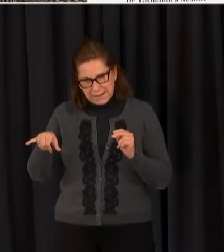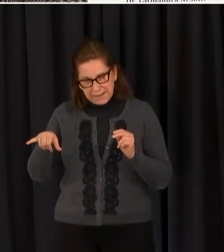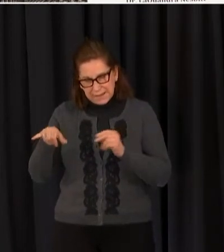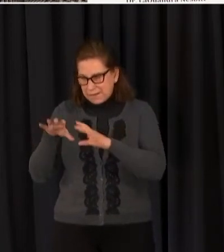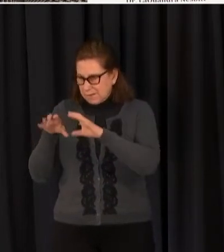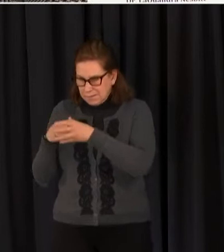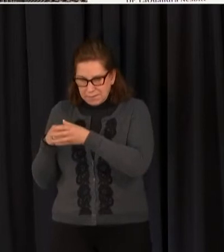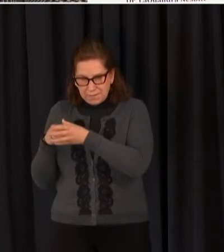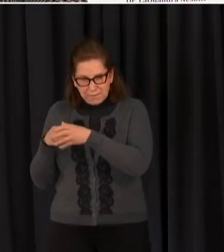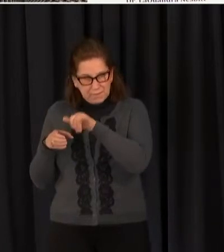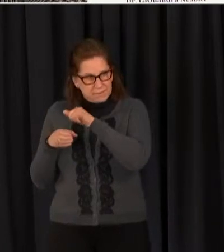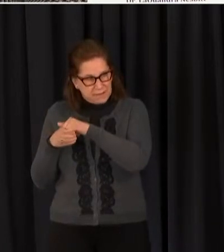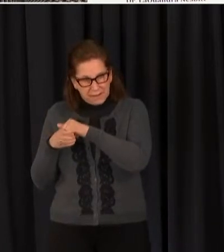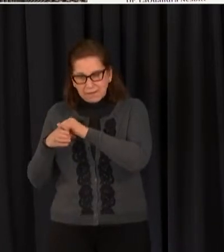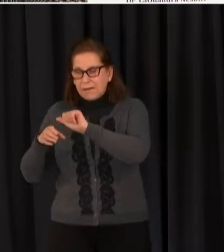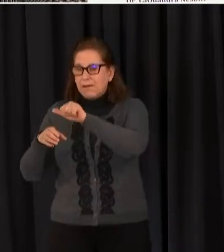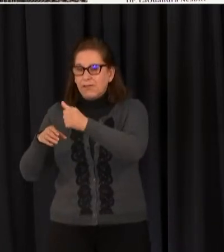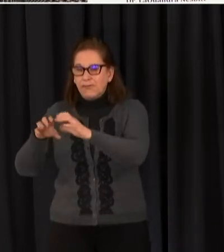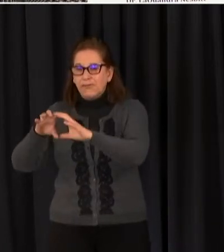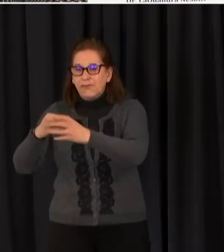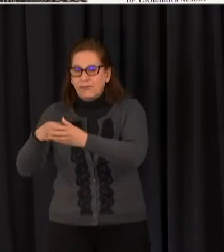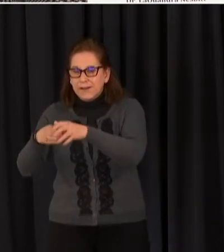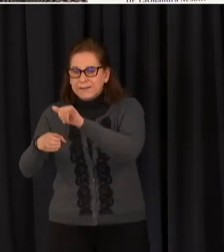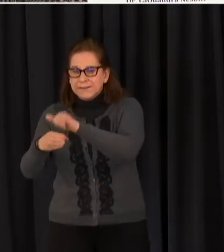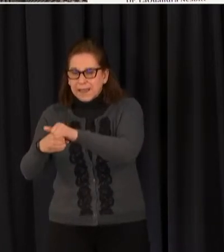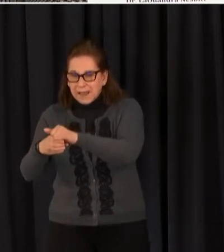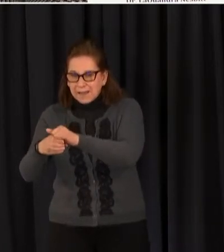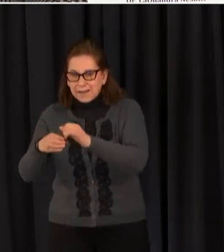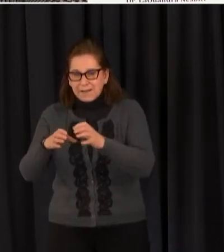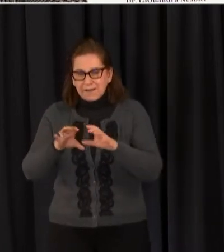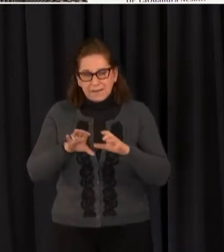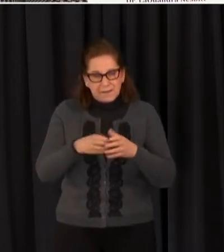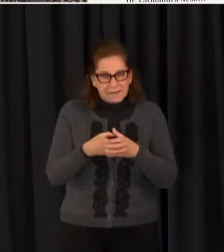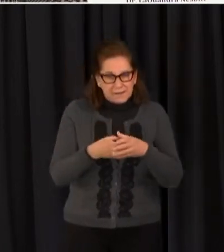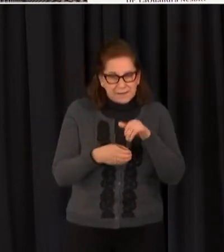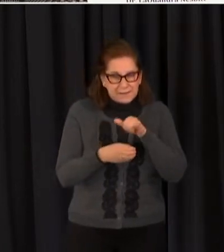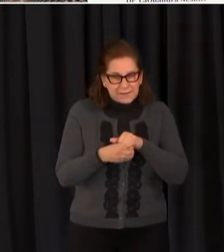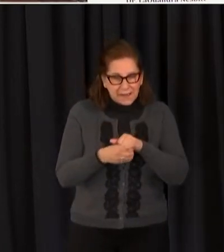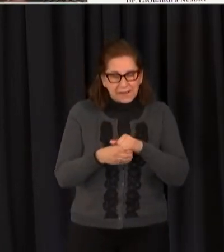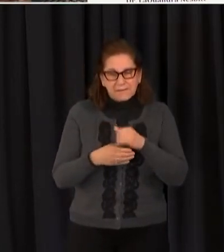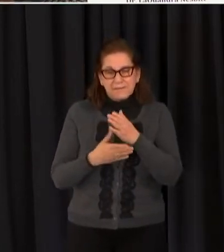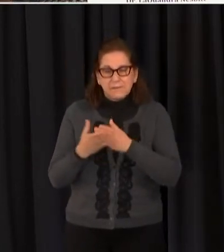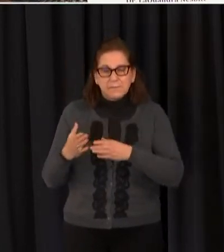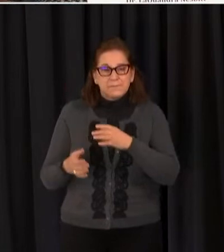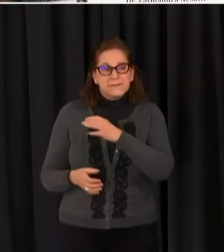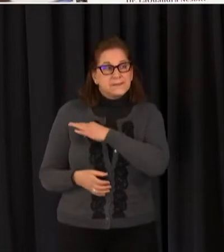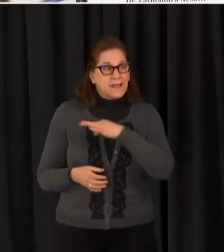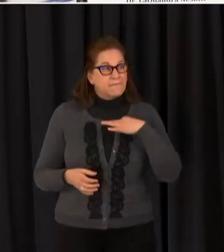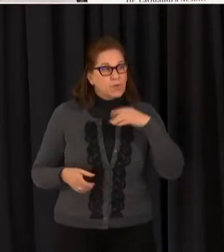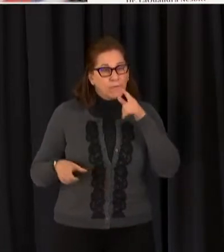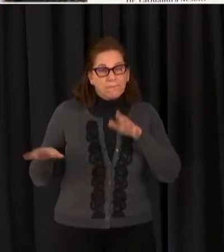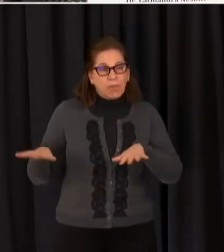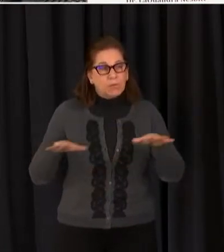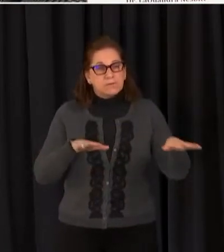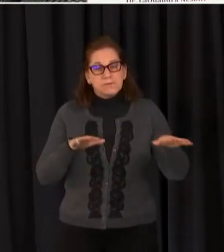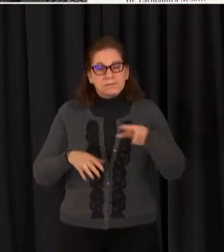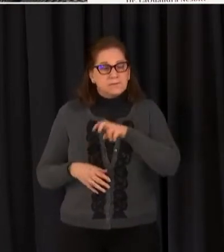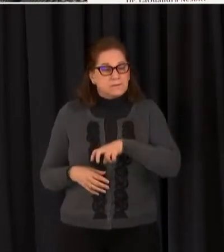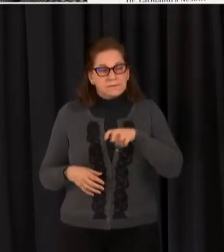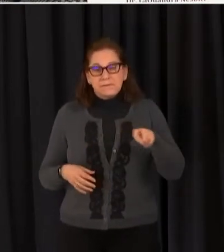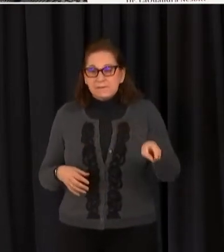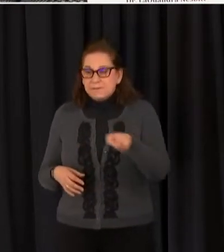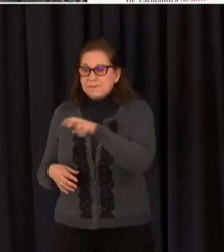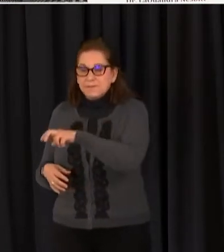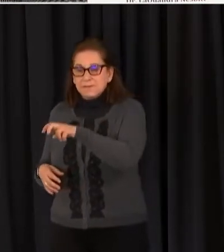and mixing, floating staff that move between room to room should be limited such to reduce the number of individuals who could potentially